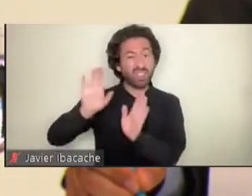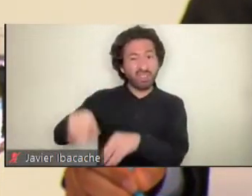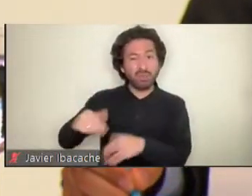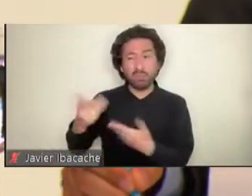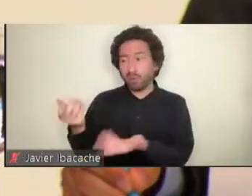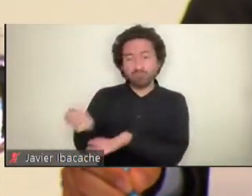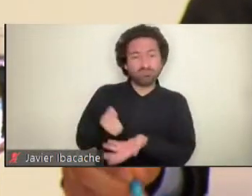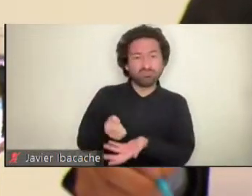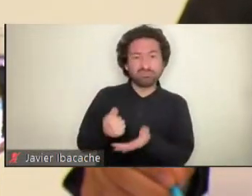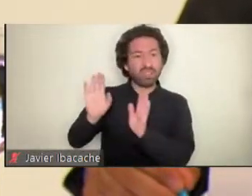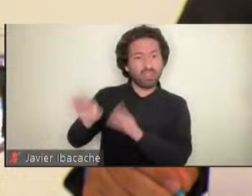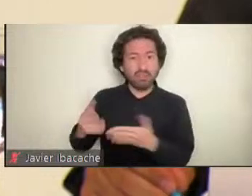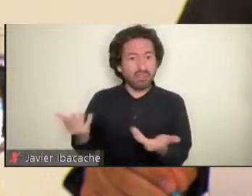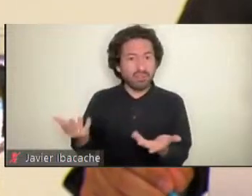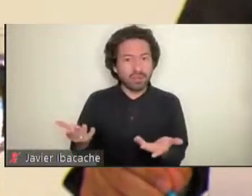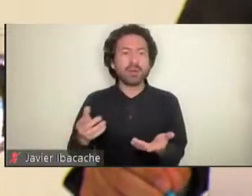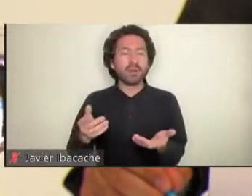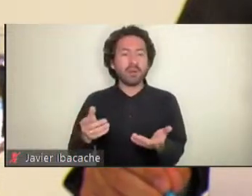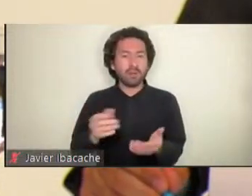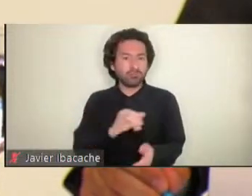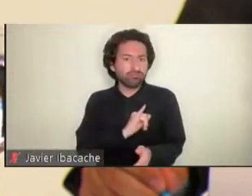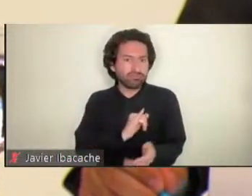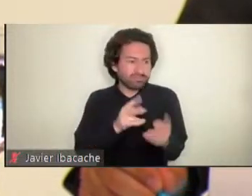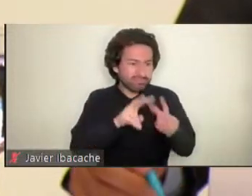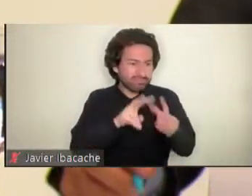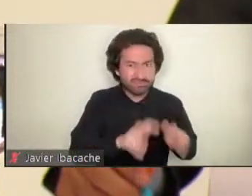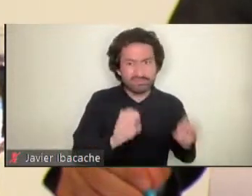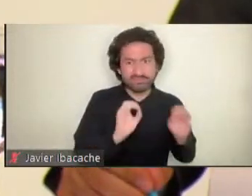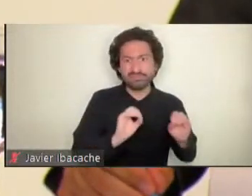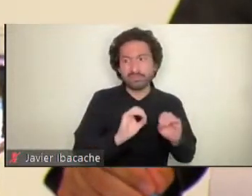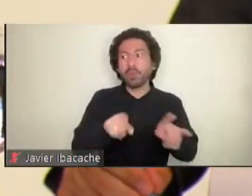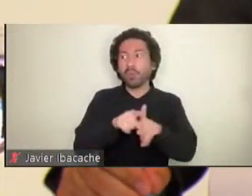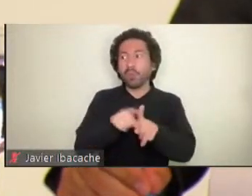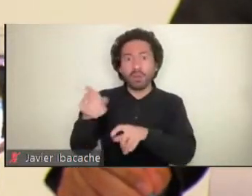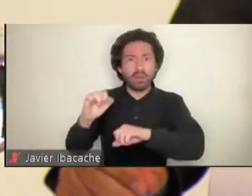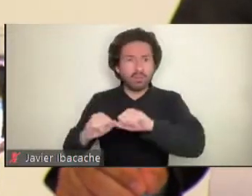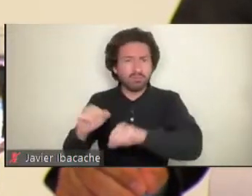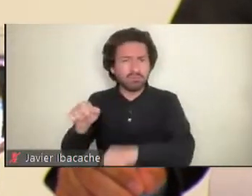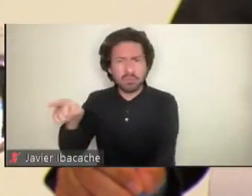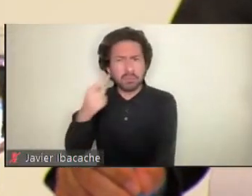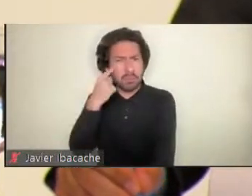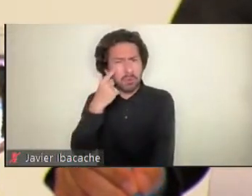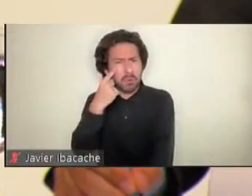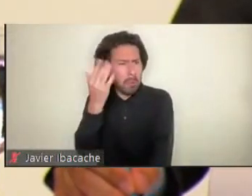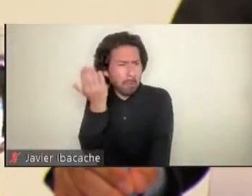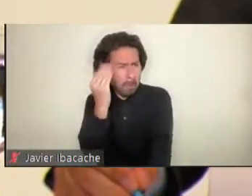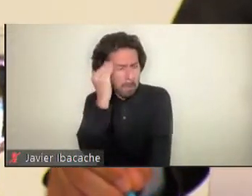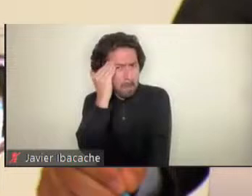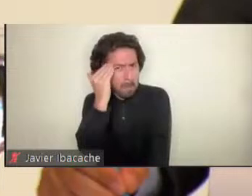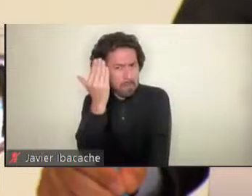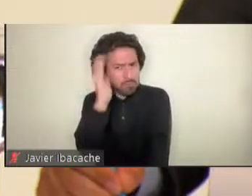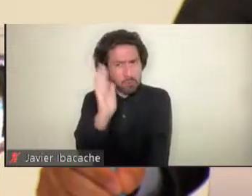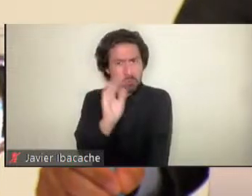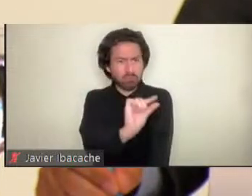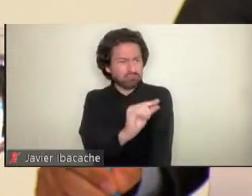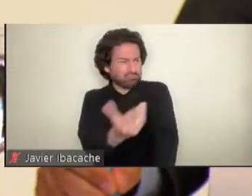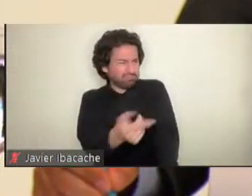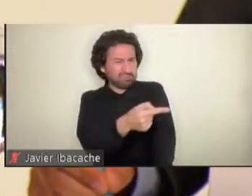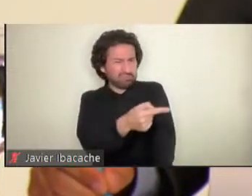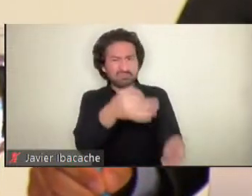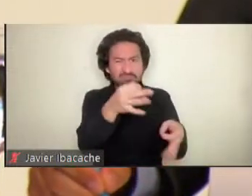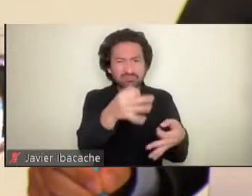funds and resources to invest and little knowledge on the part of the firms of the available instruments and of the